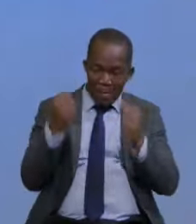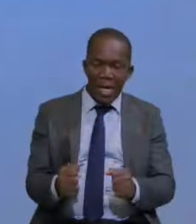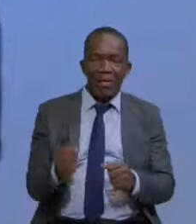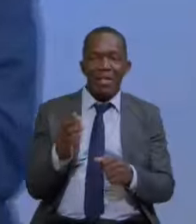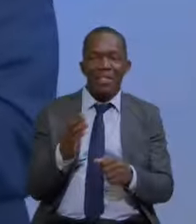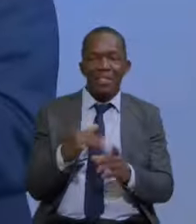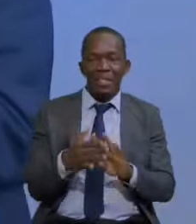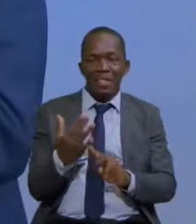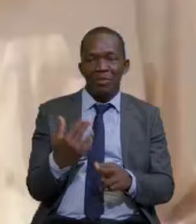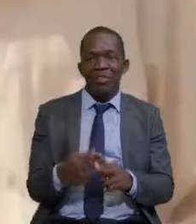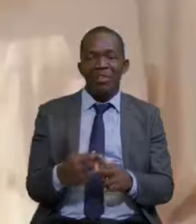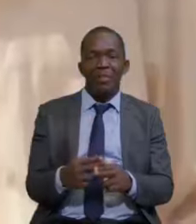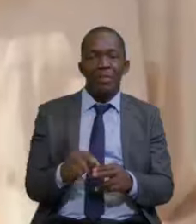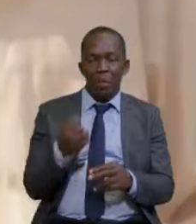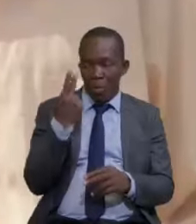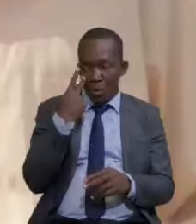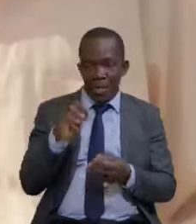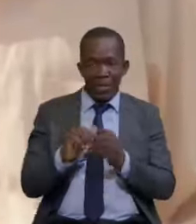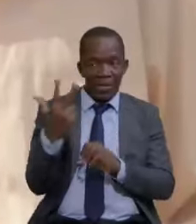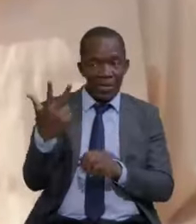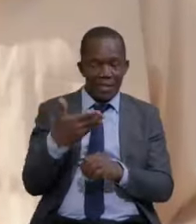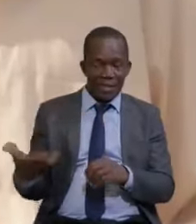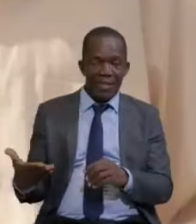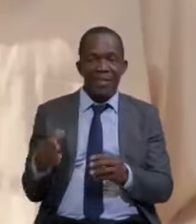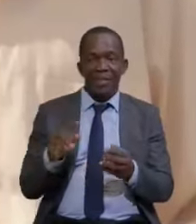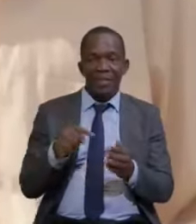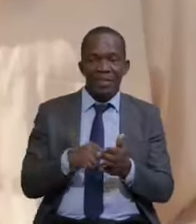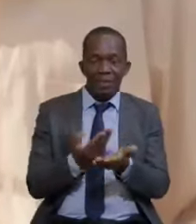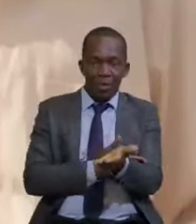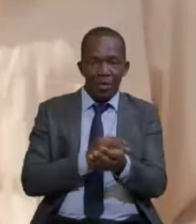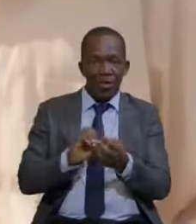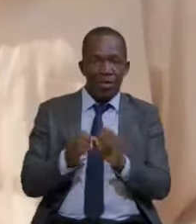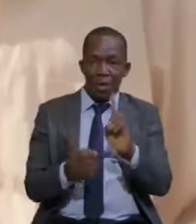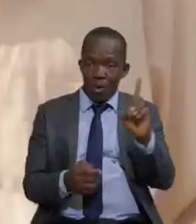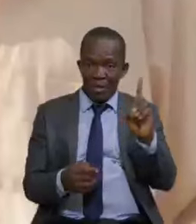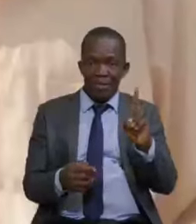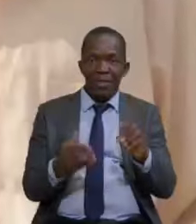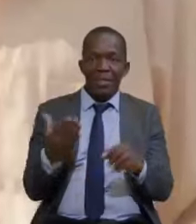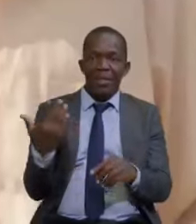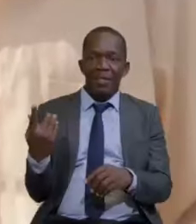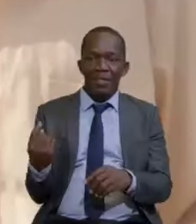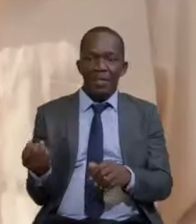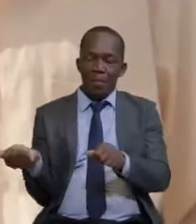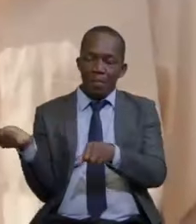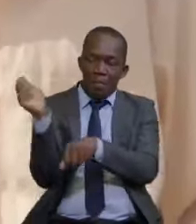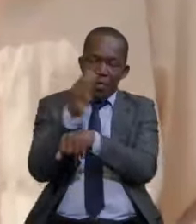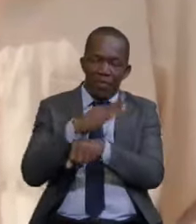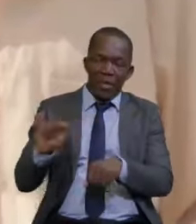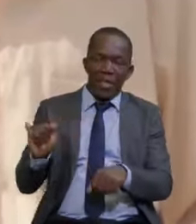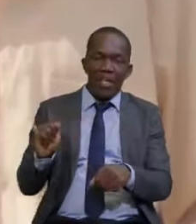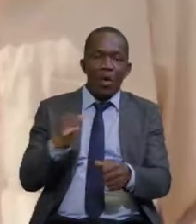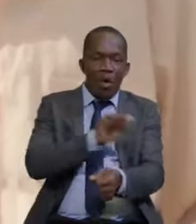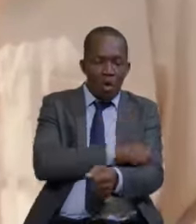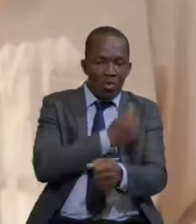three things in the message number one, the prevailing authority of the Almighty Sovereign, King of